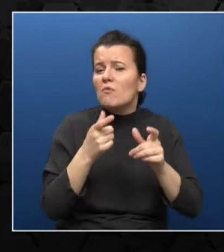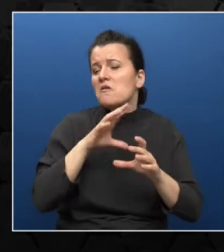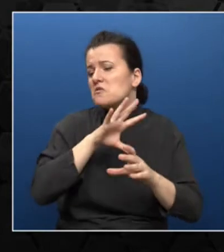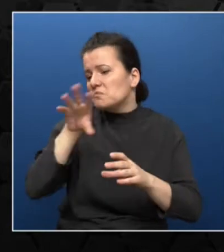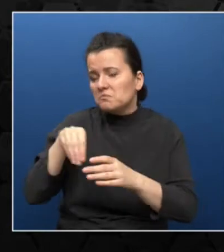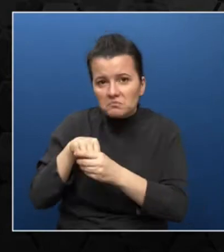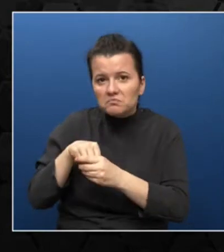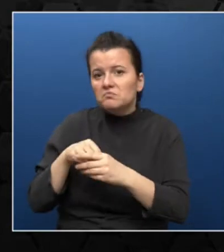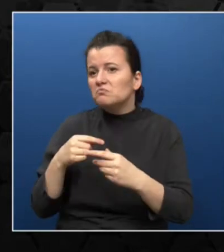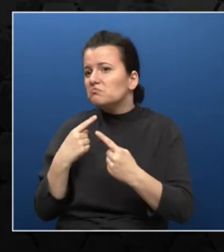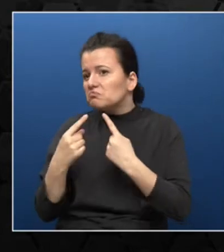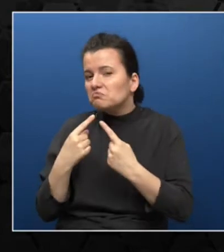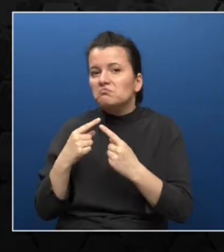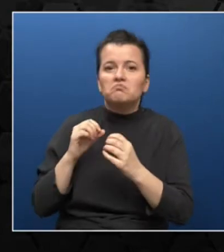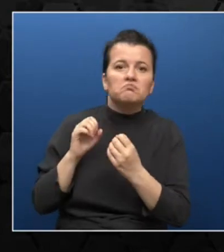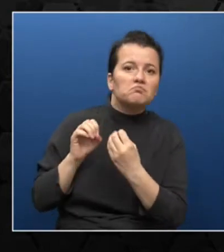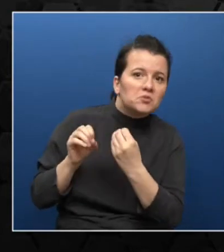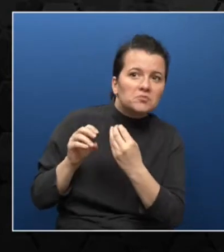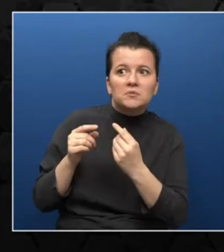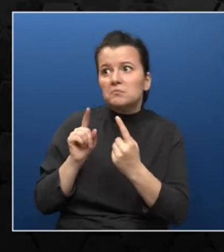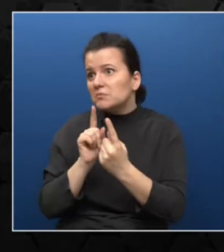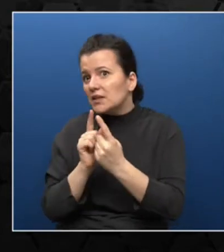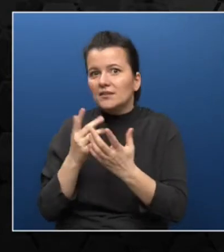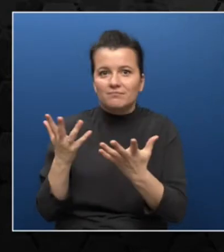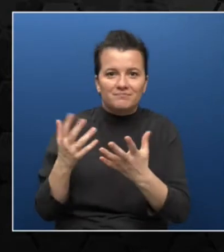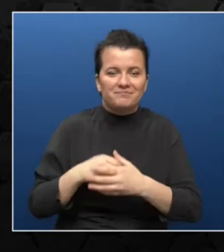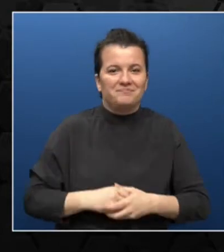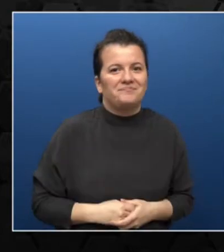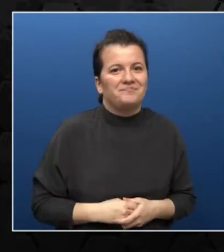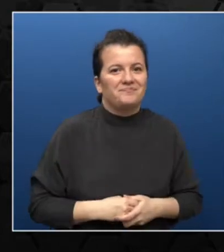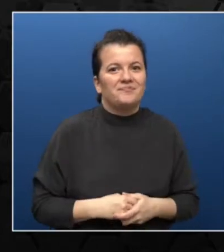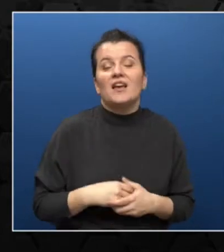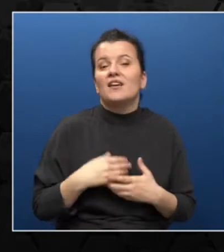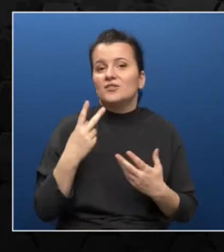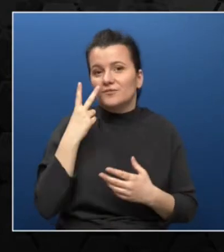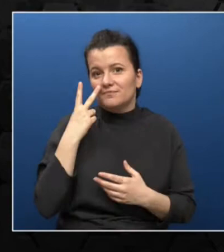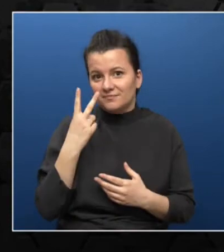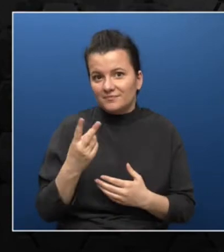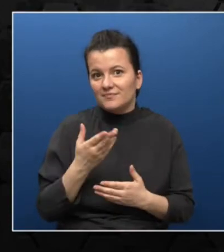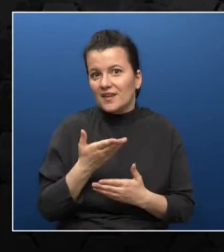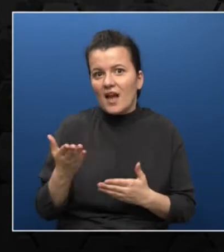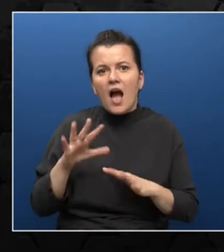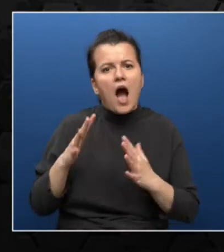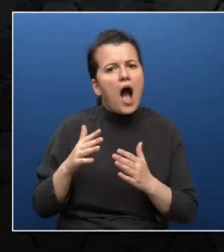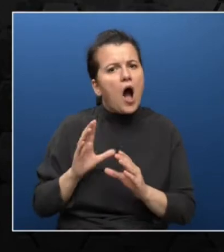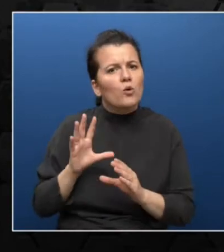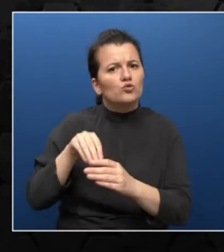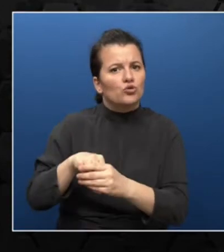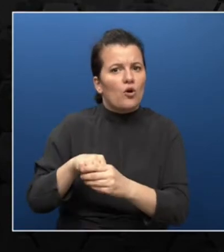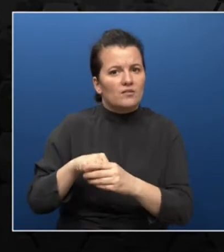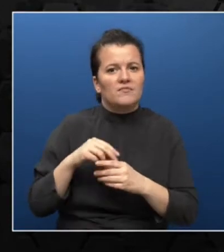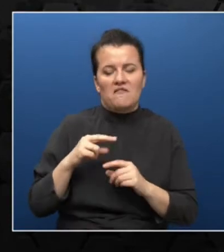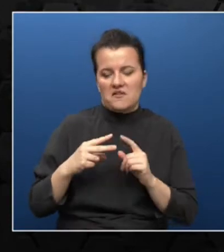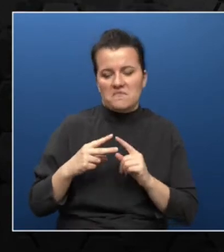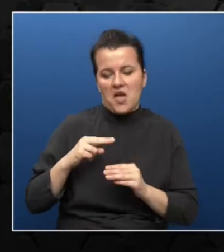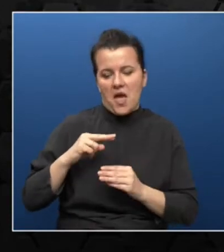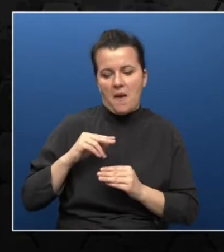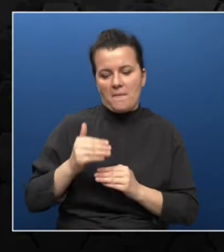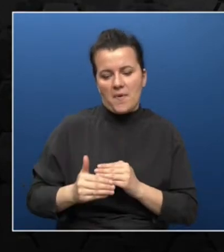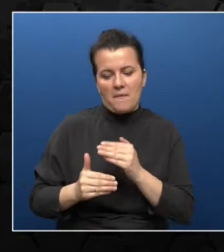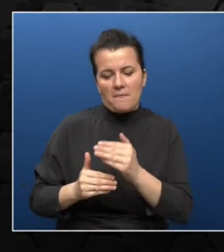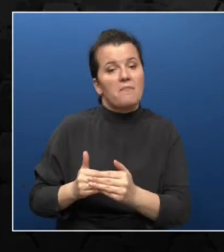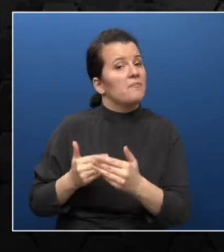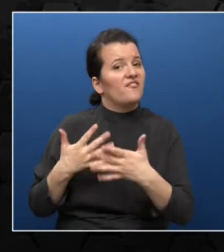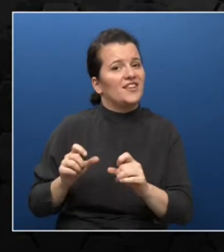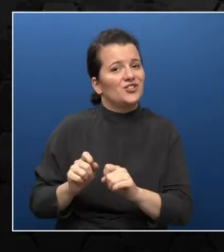a Teams meeting that you're going to join, and there's a two-step process to join. It's very easy to follow. So